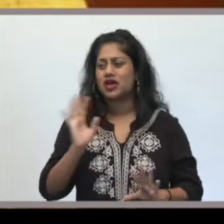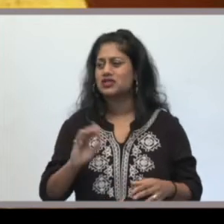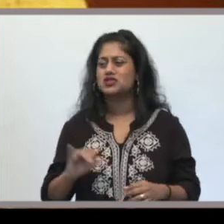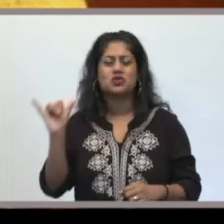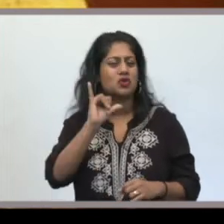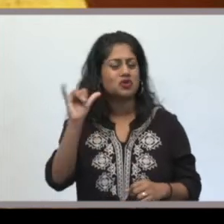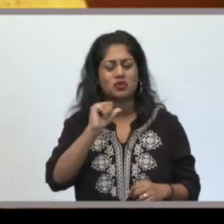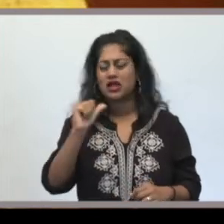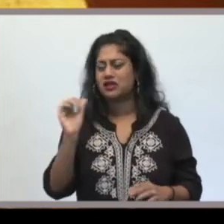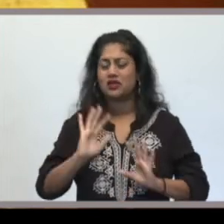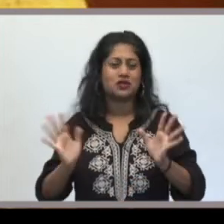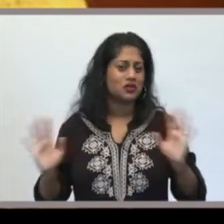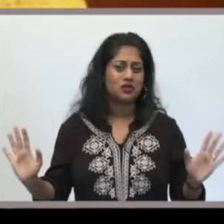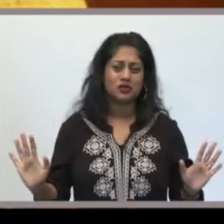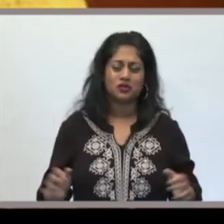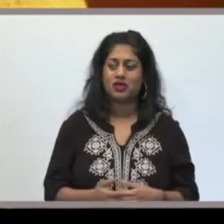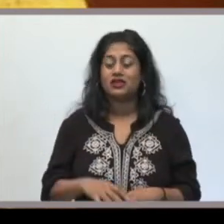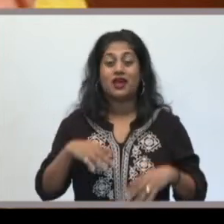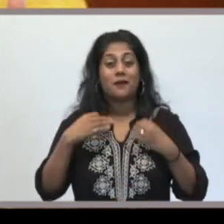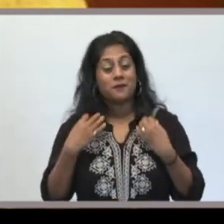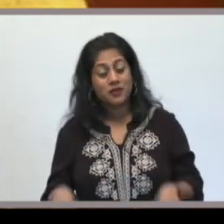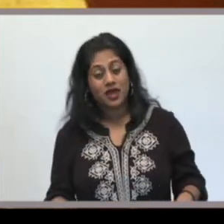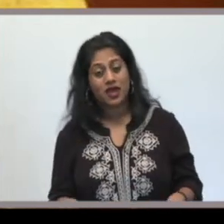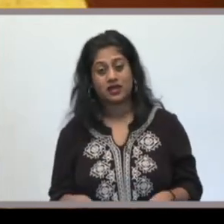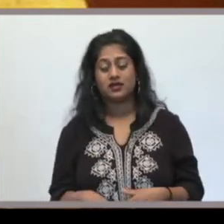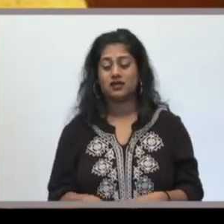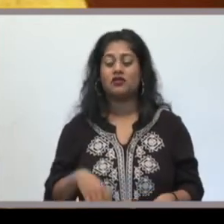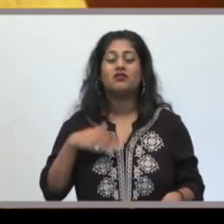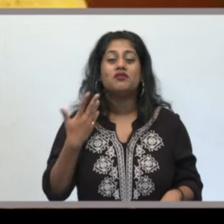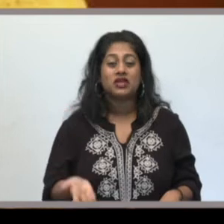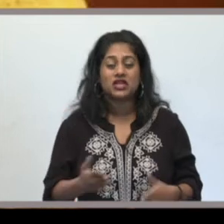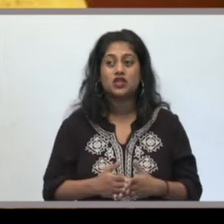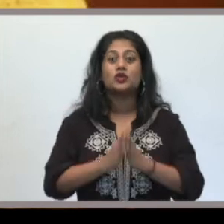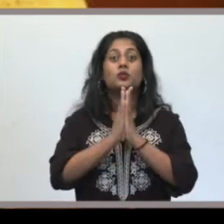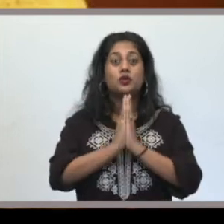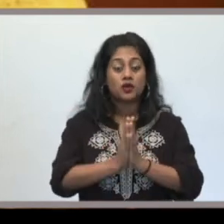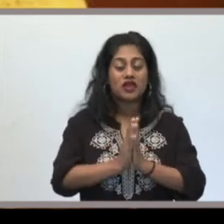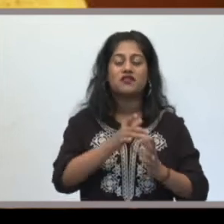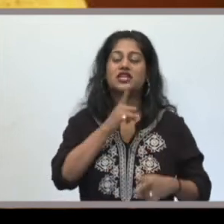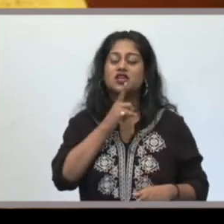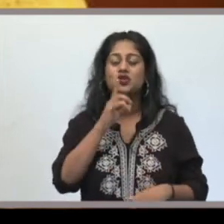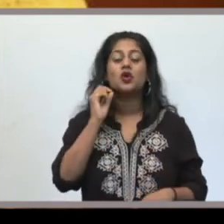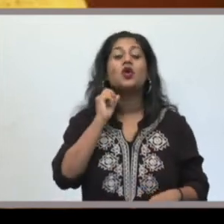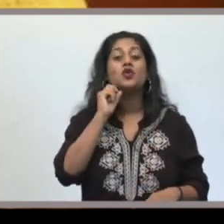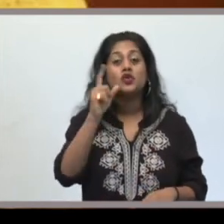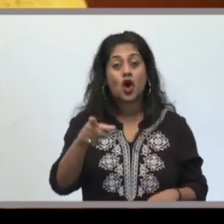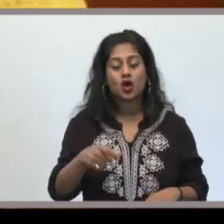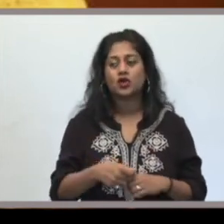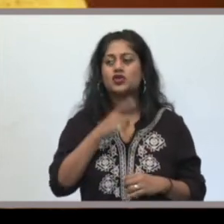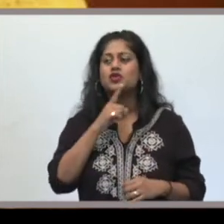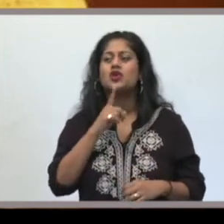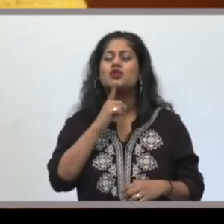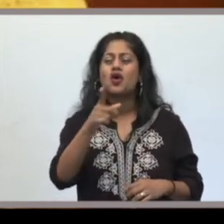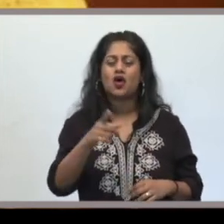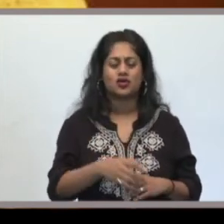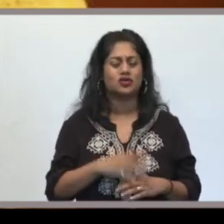quick fixes. They don't last. What are the comforters that God uses? I want you to listen to this carefully. Three things